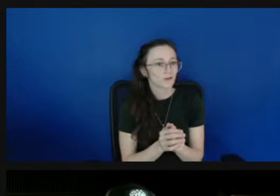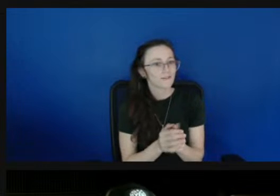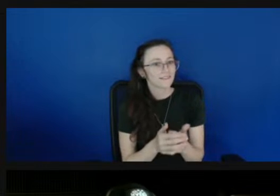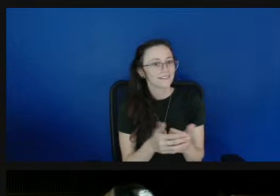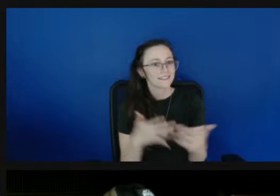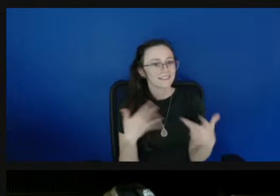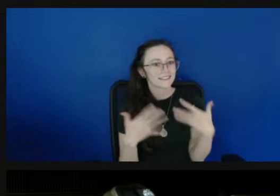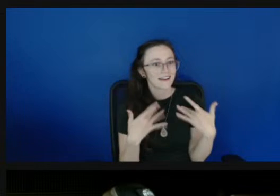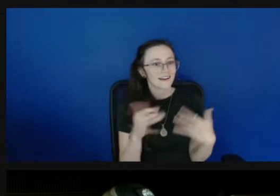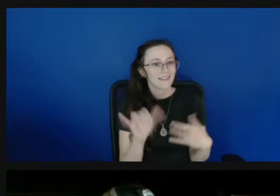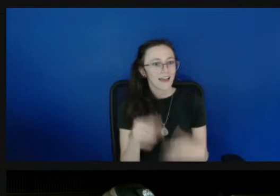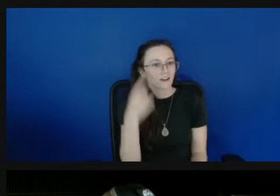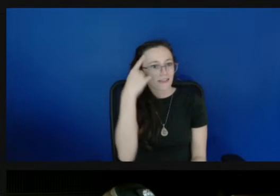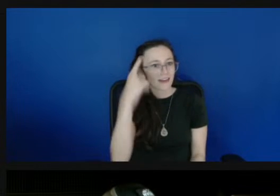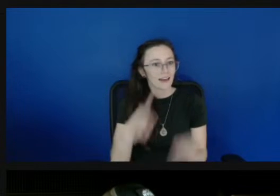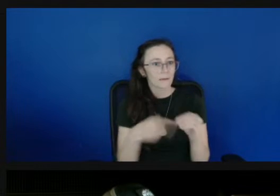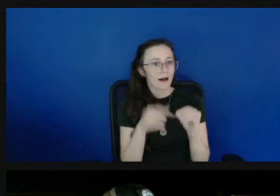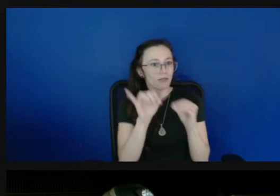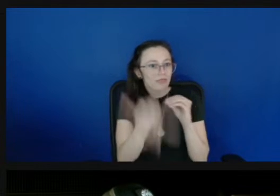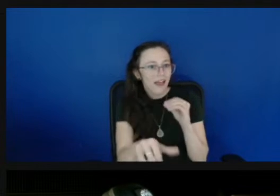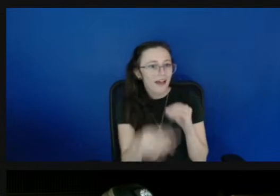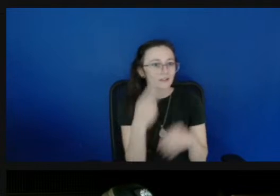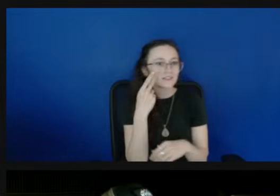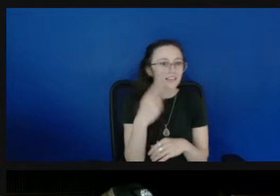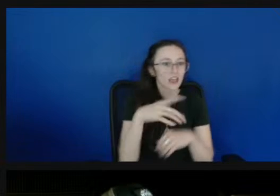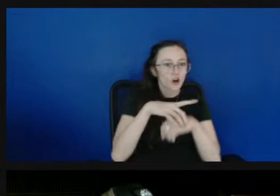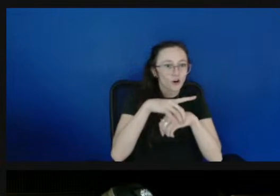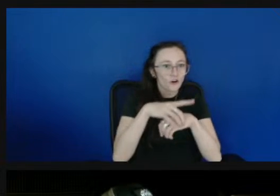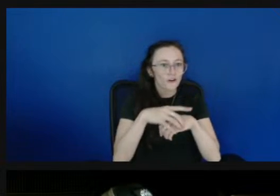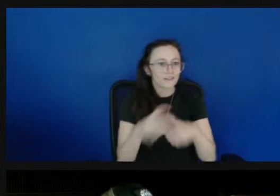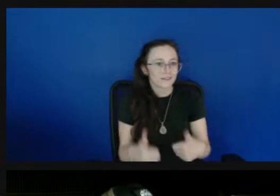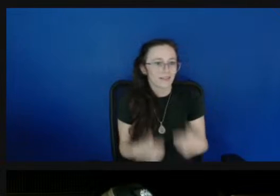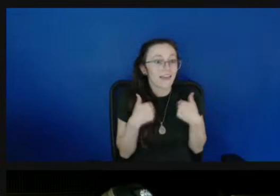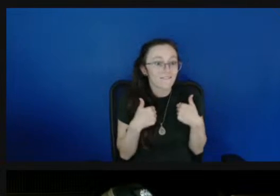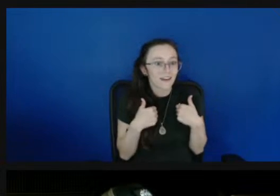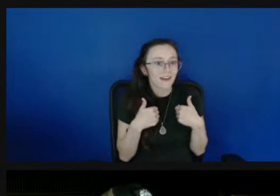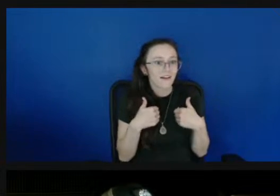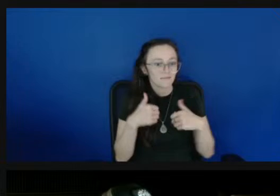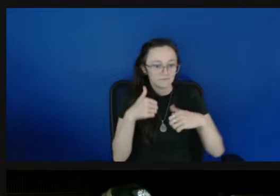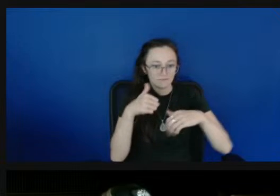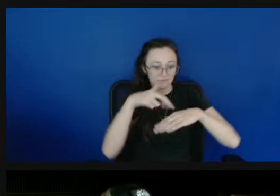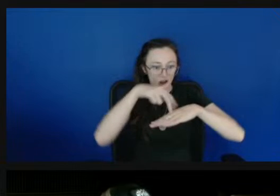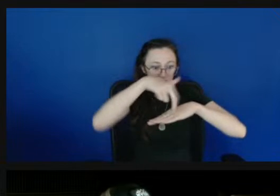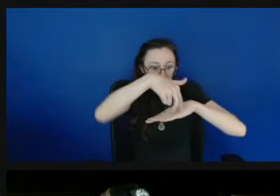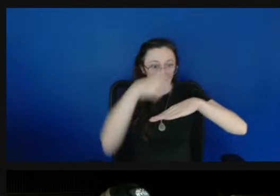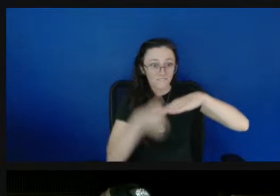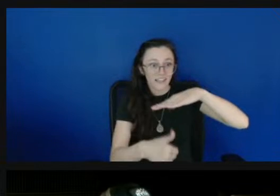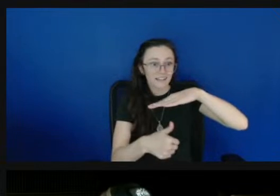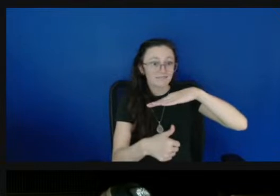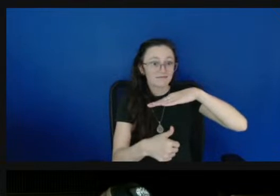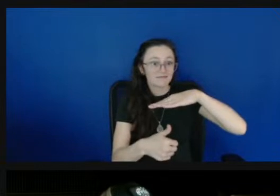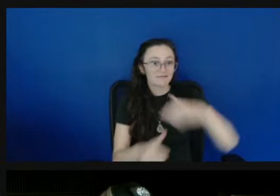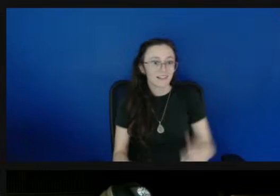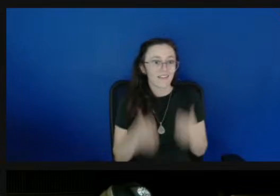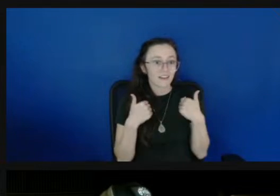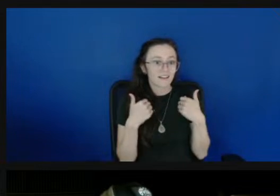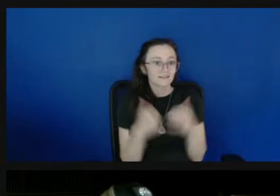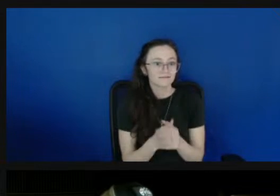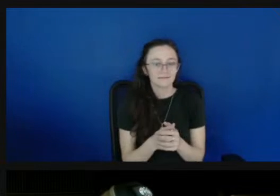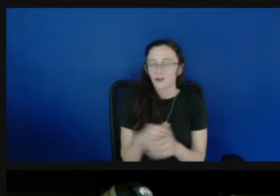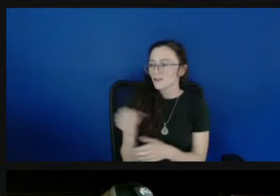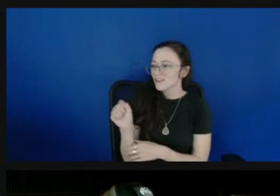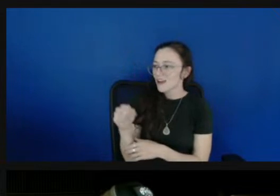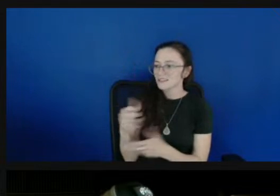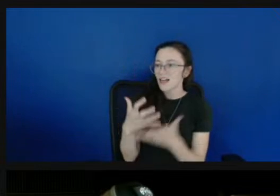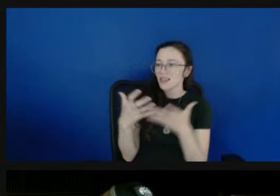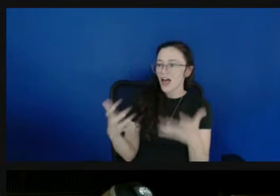out there and seeing the earth alive under her feet there. And that's really, really awesome. Yeah, lots of new cracks she was saying out